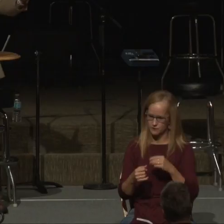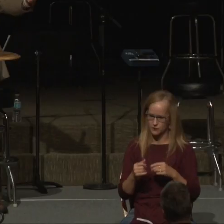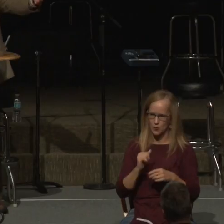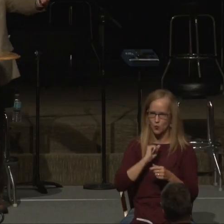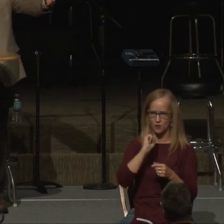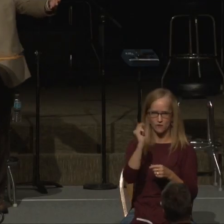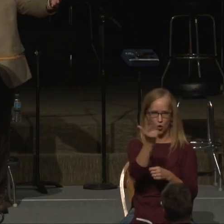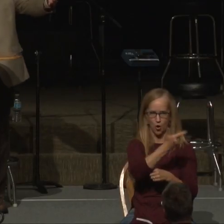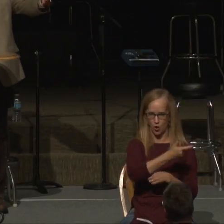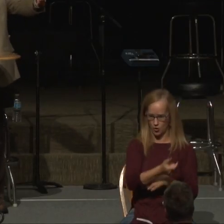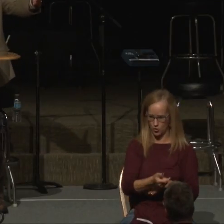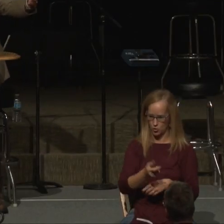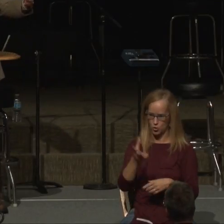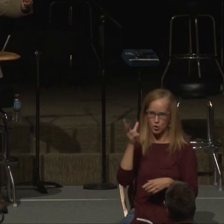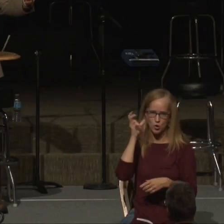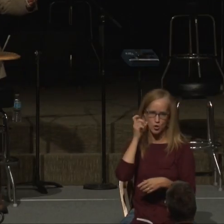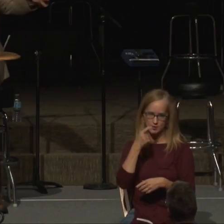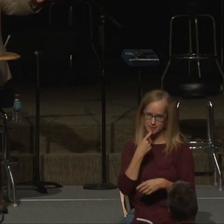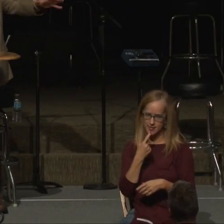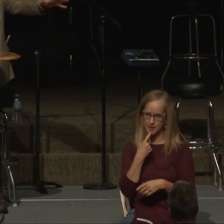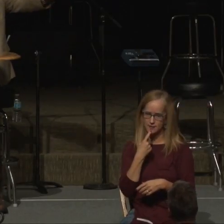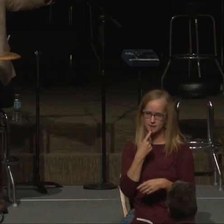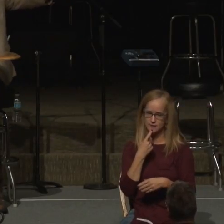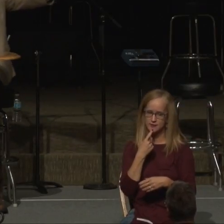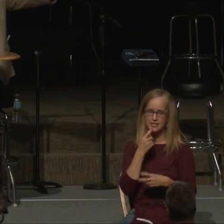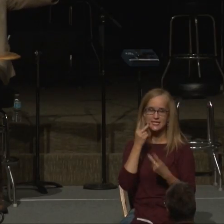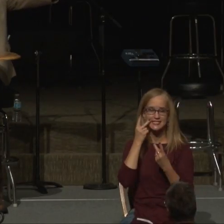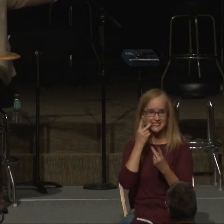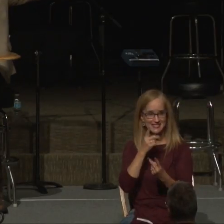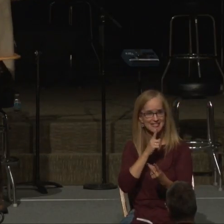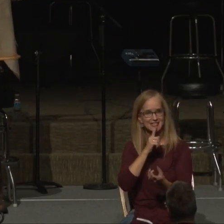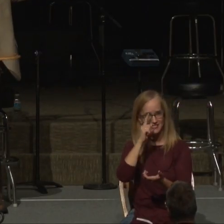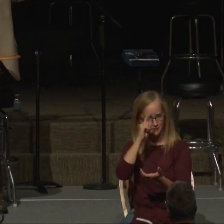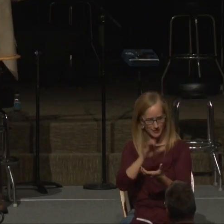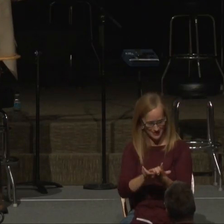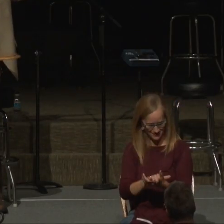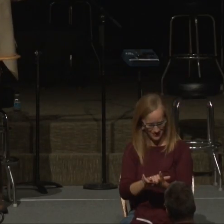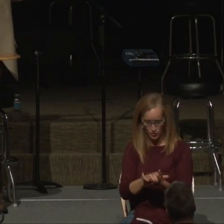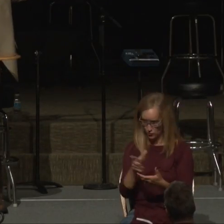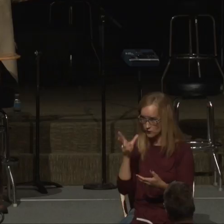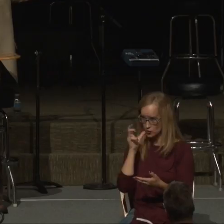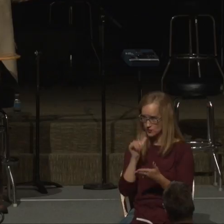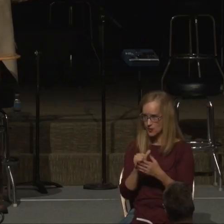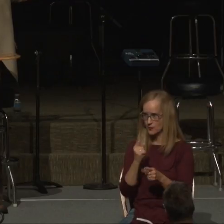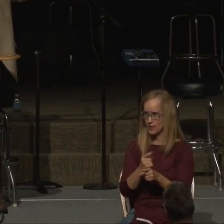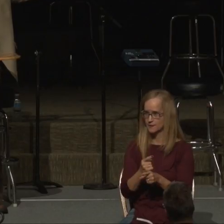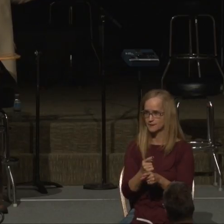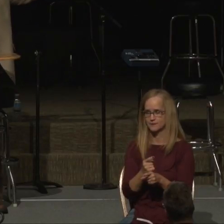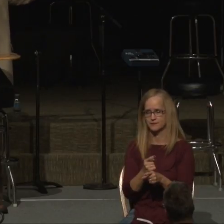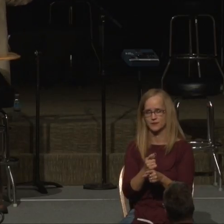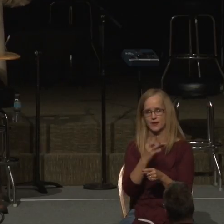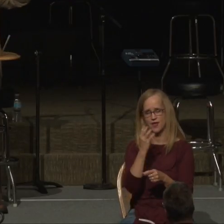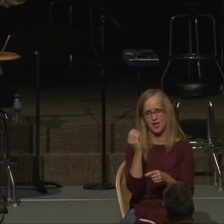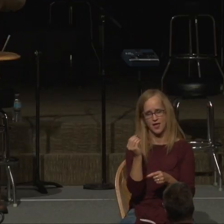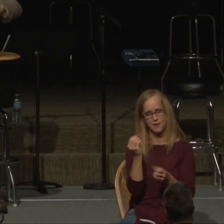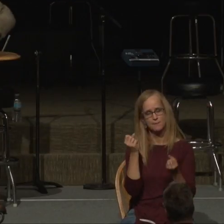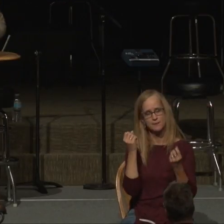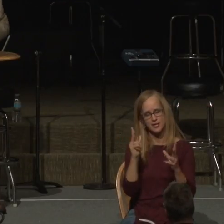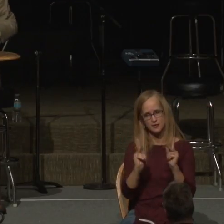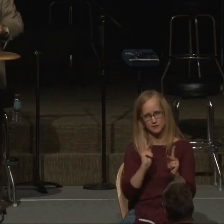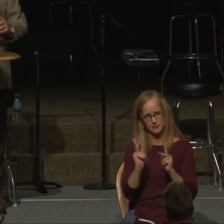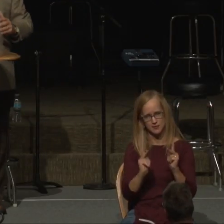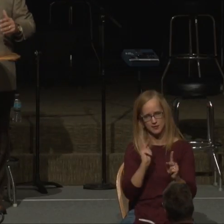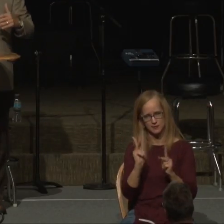We've all heard it said, have we not? Seeing is believing. We've all heard that, right? And many